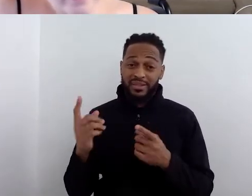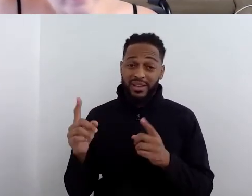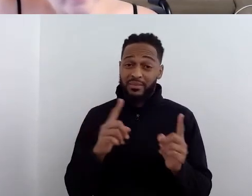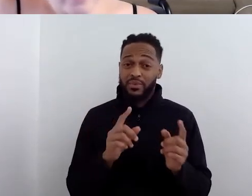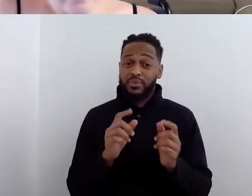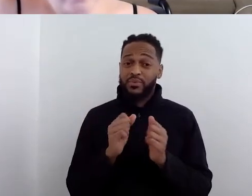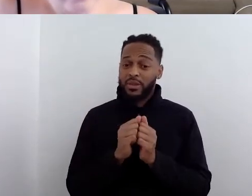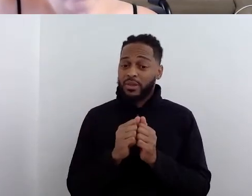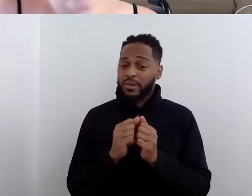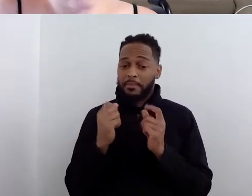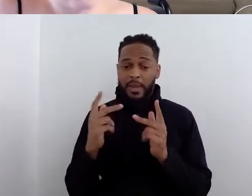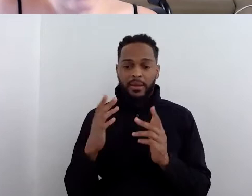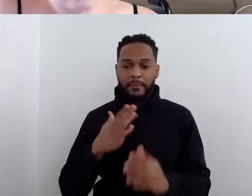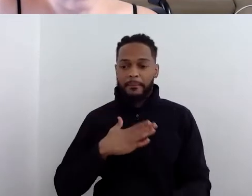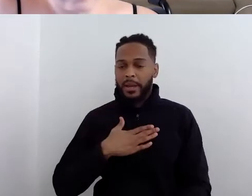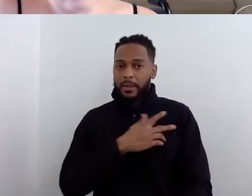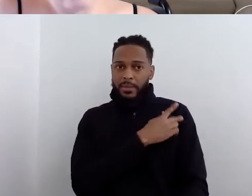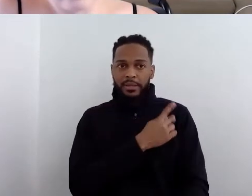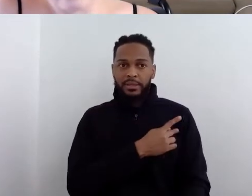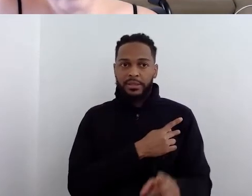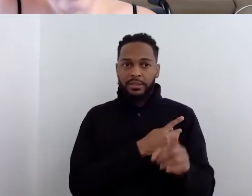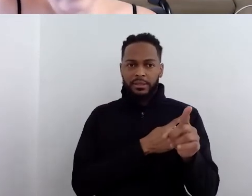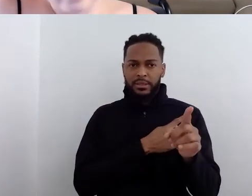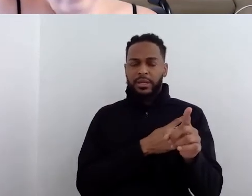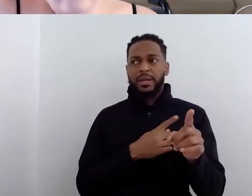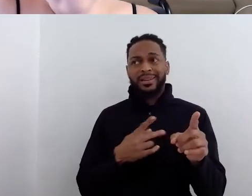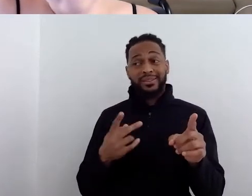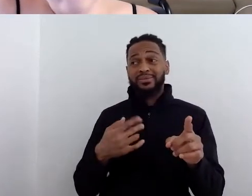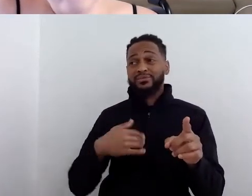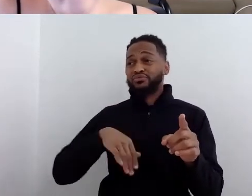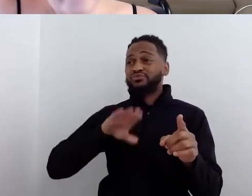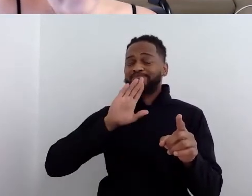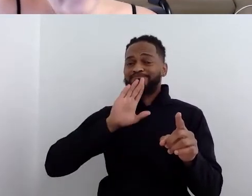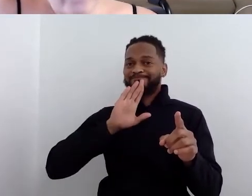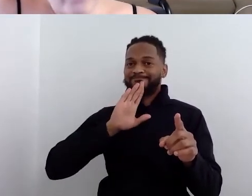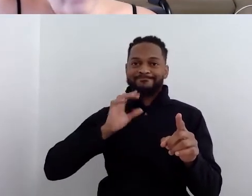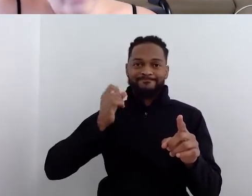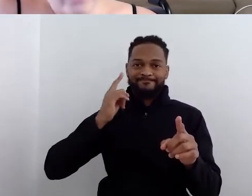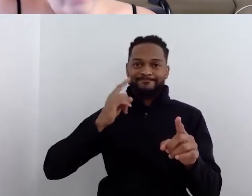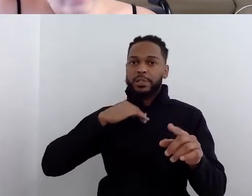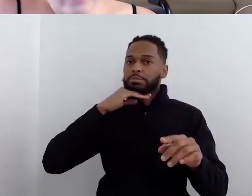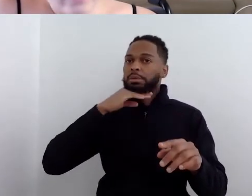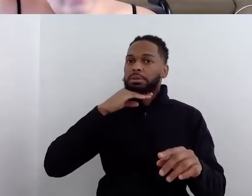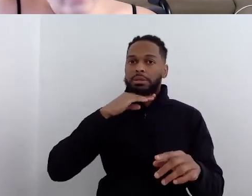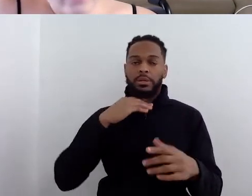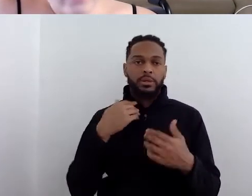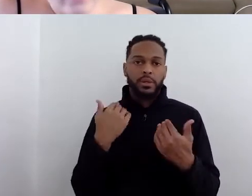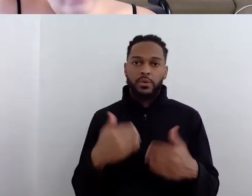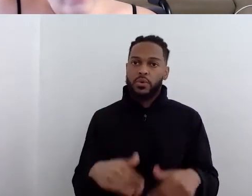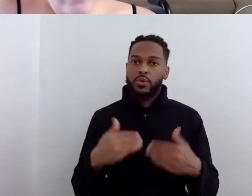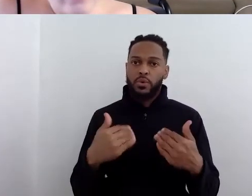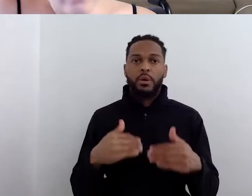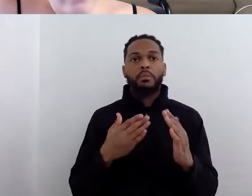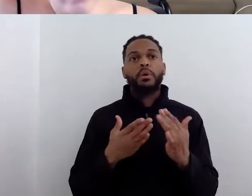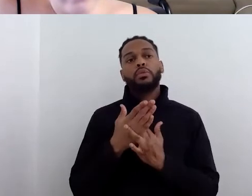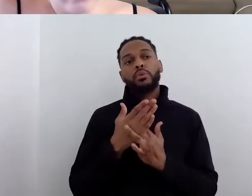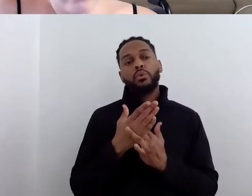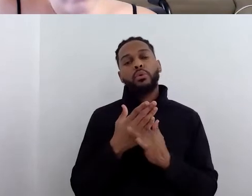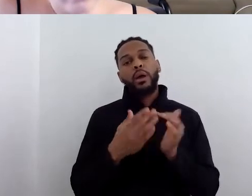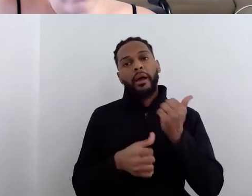And it's something that upset me to no end. And through advocating, I was able to get some vaccines